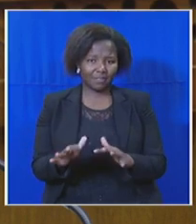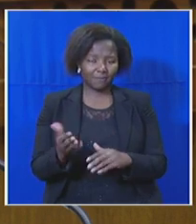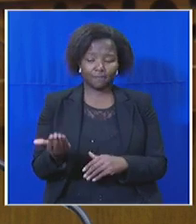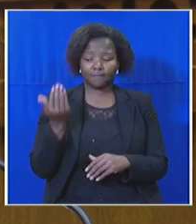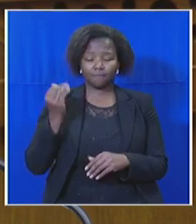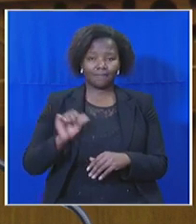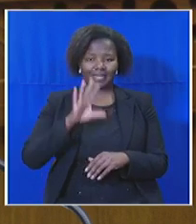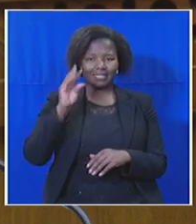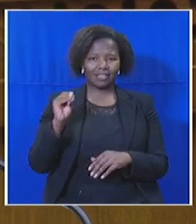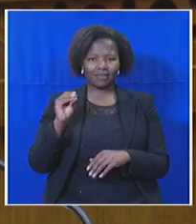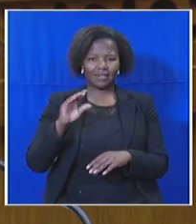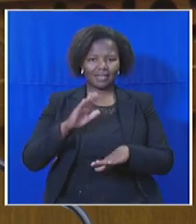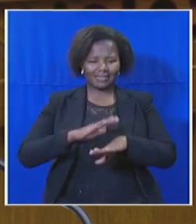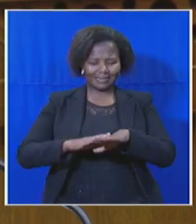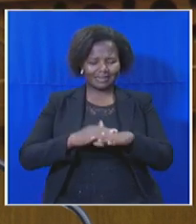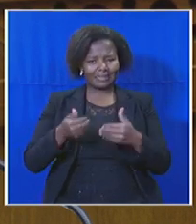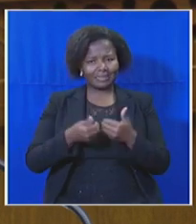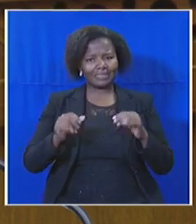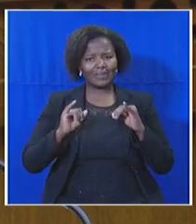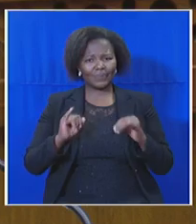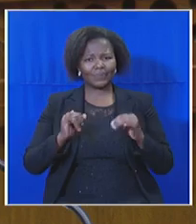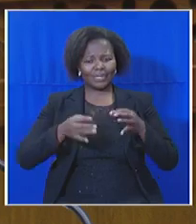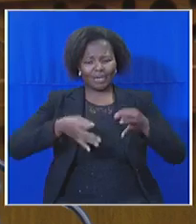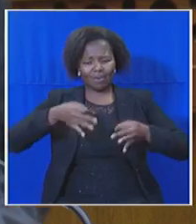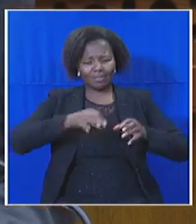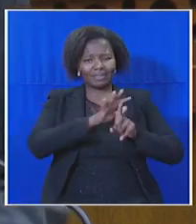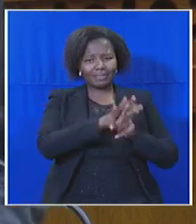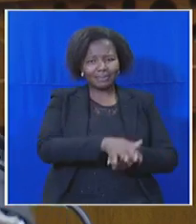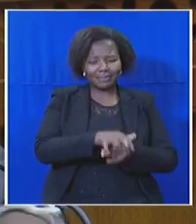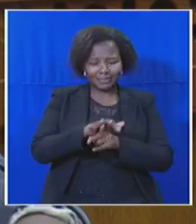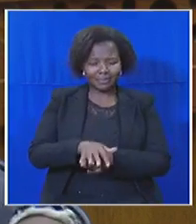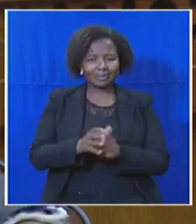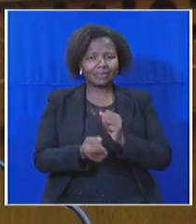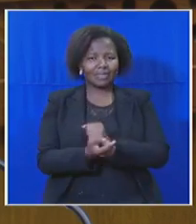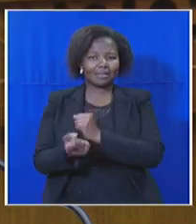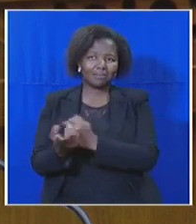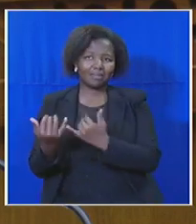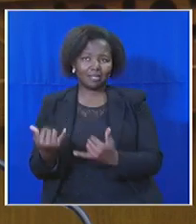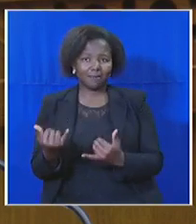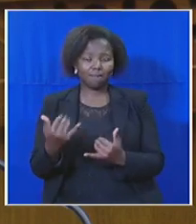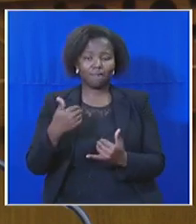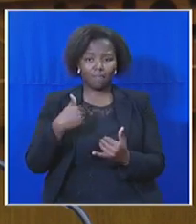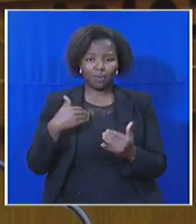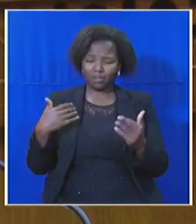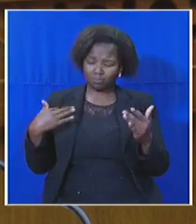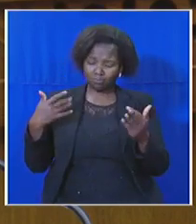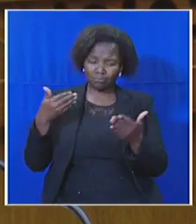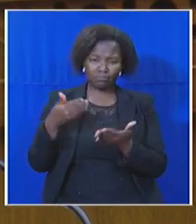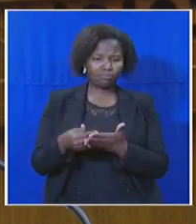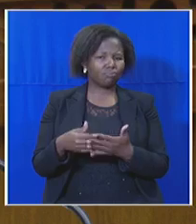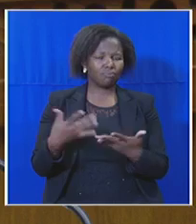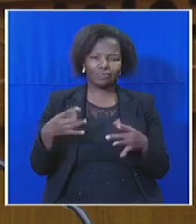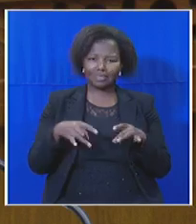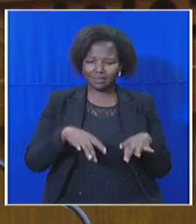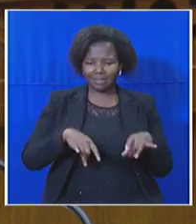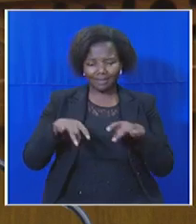of colonialism, political oppression, and economic exploitation. We went through a long and difficult struggle.